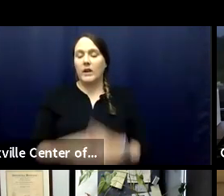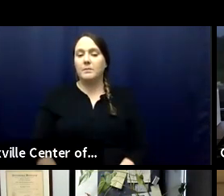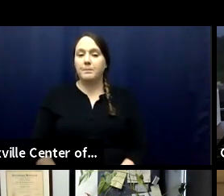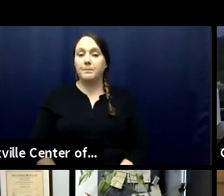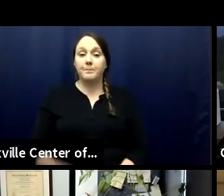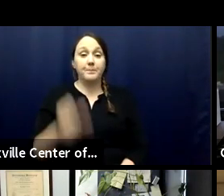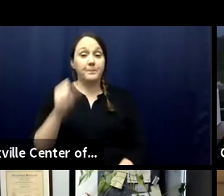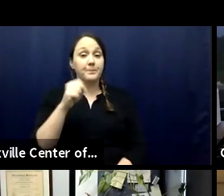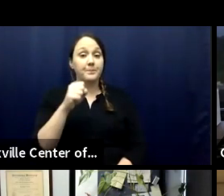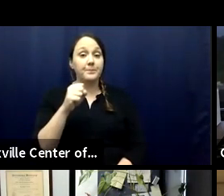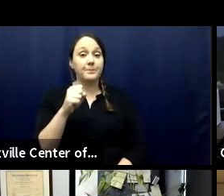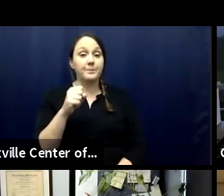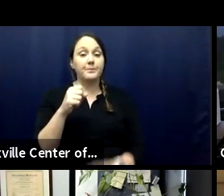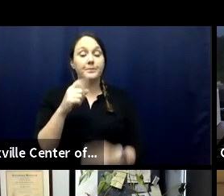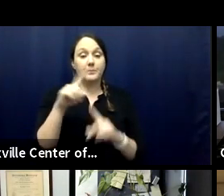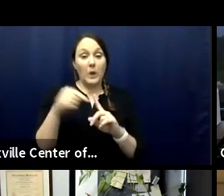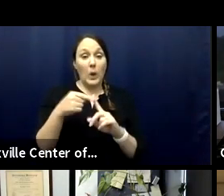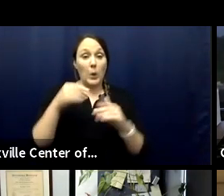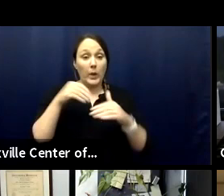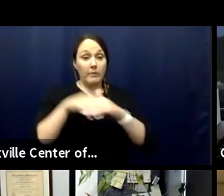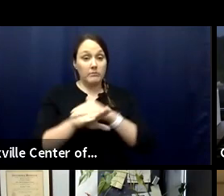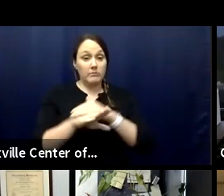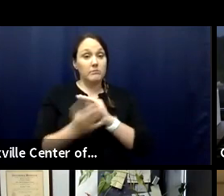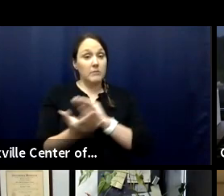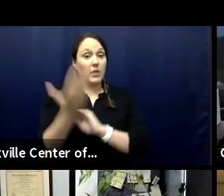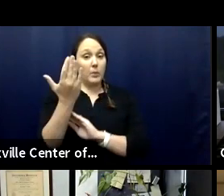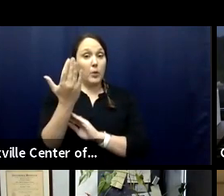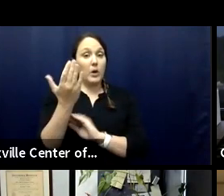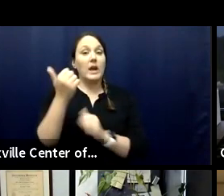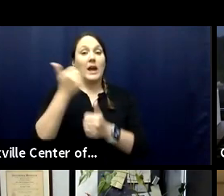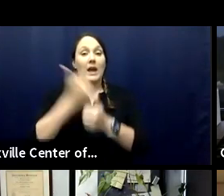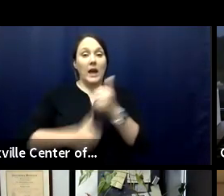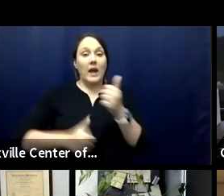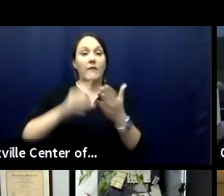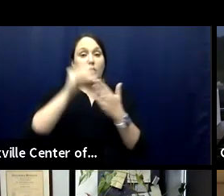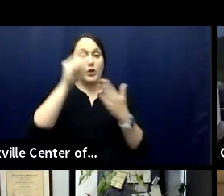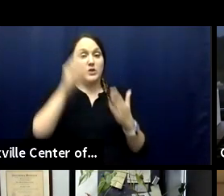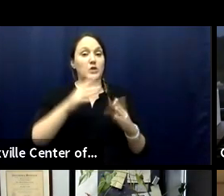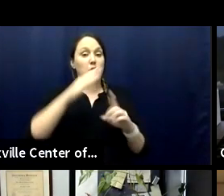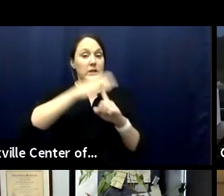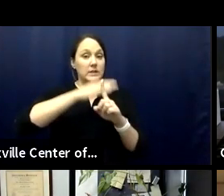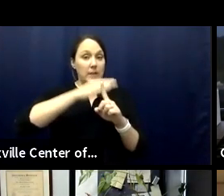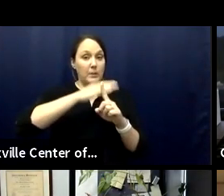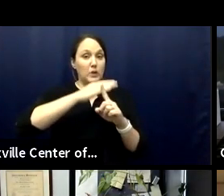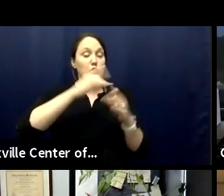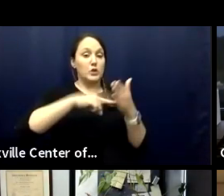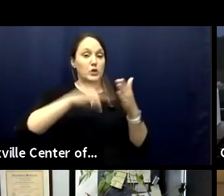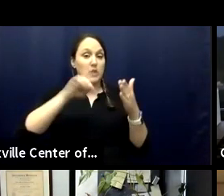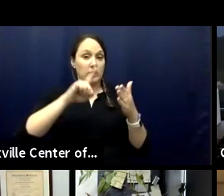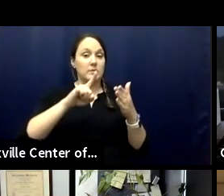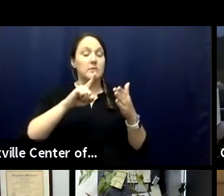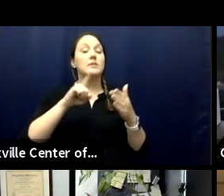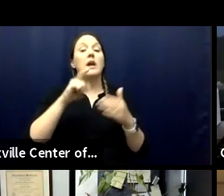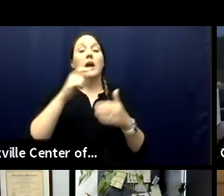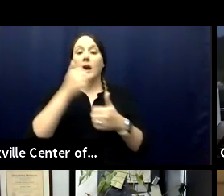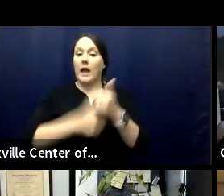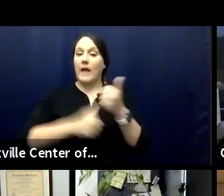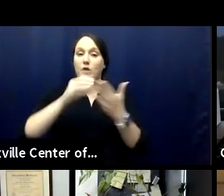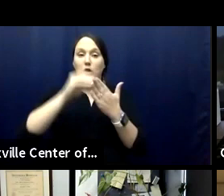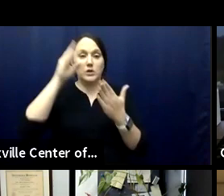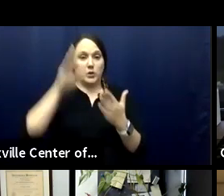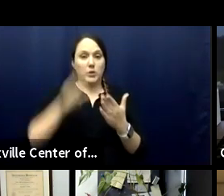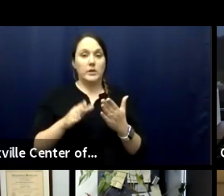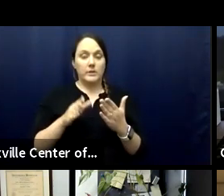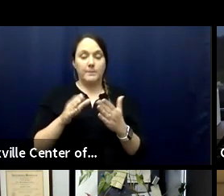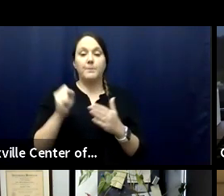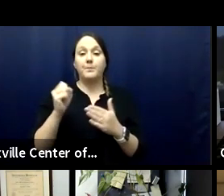Yes. So when they come in the morning, every student's temperature is taken, every student. And so